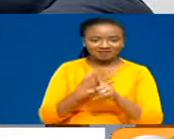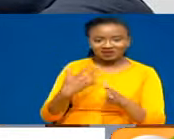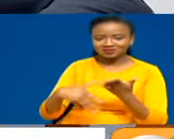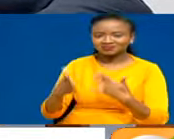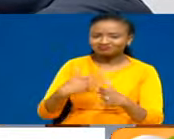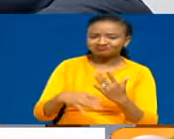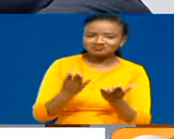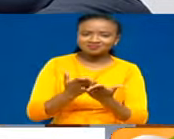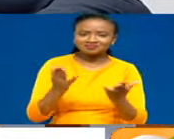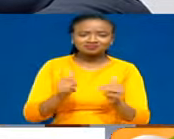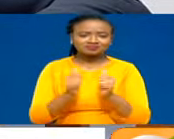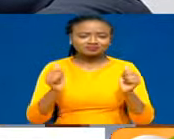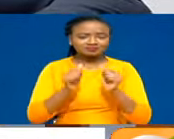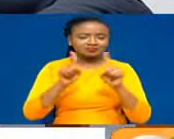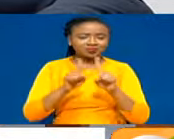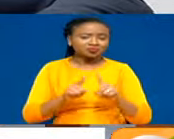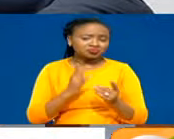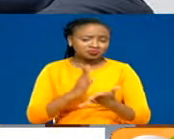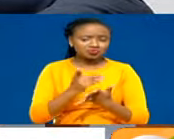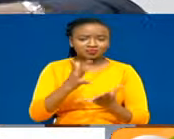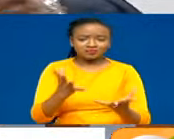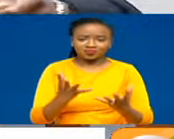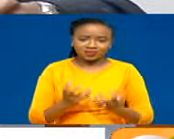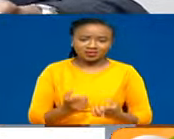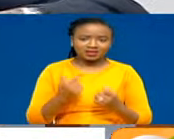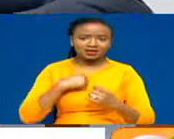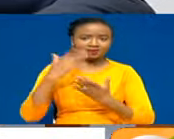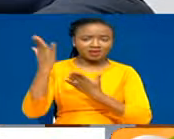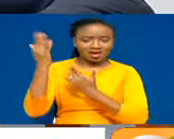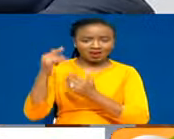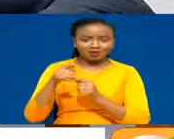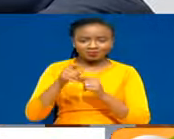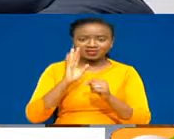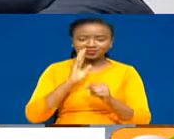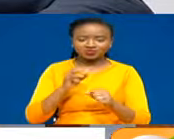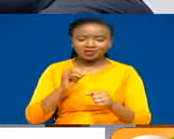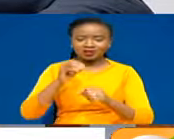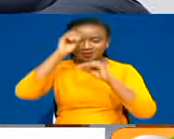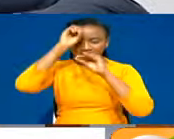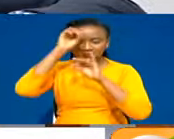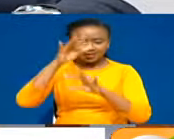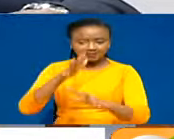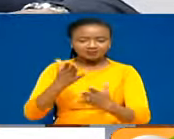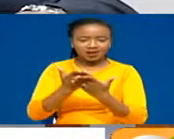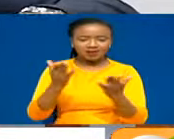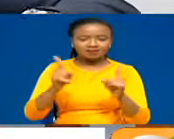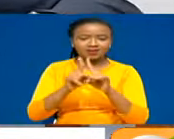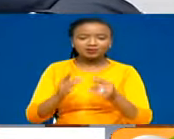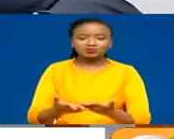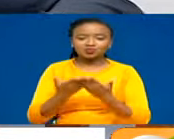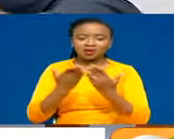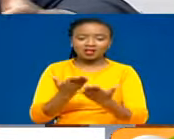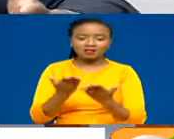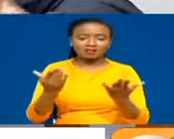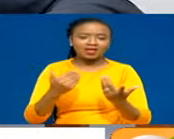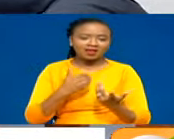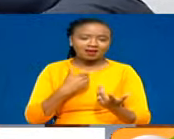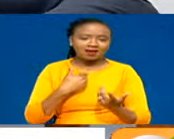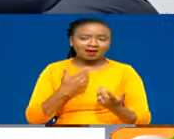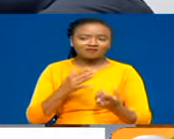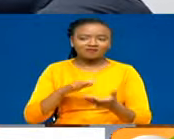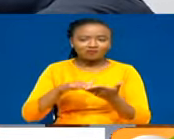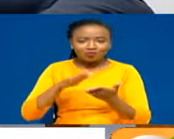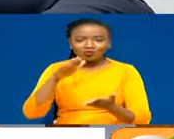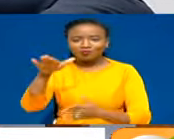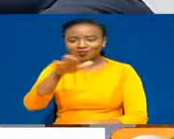you know. I'm hoping that this can inspire, and this can hopefully lead to even more arenas